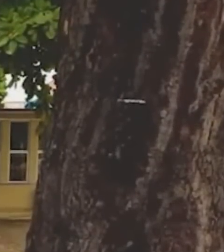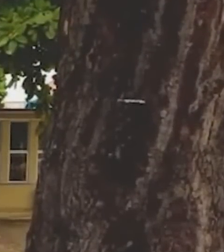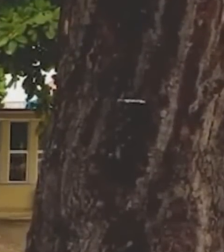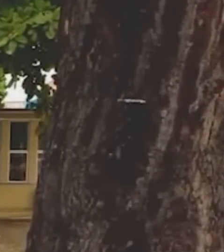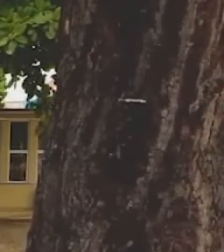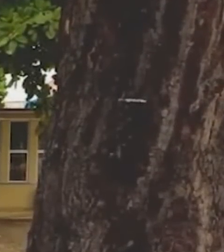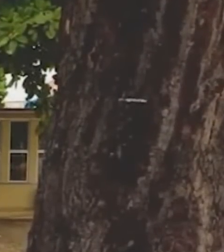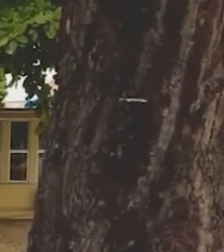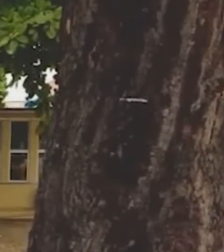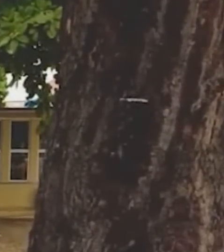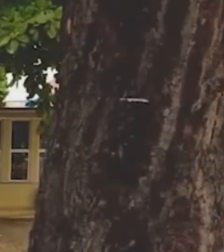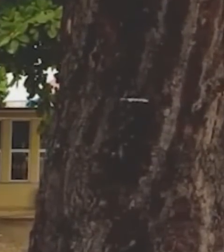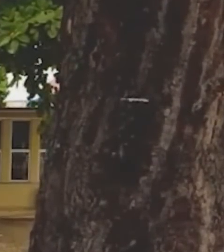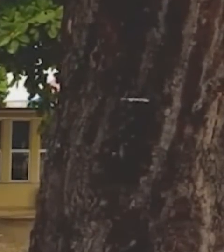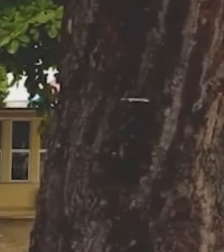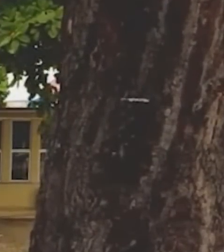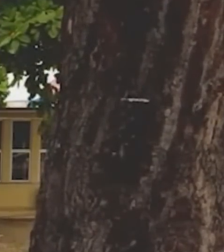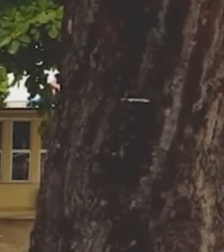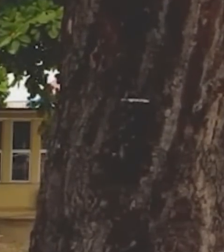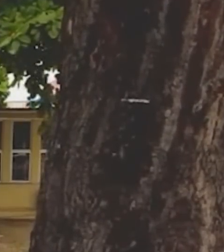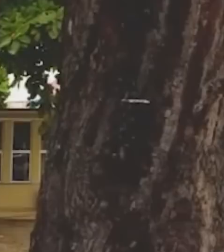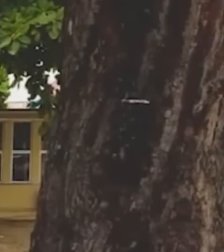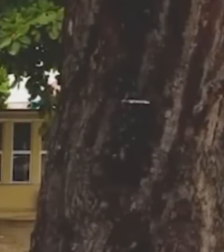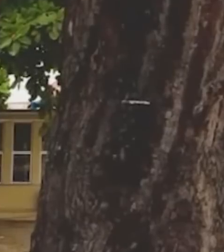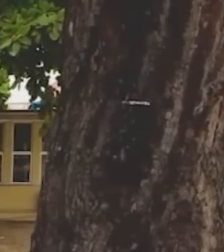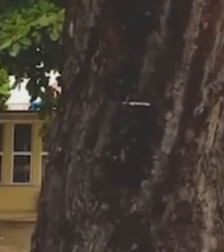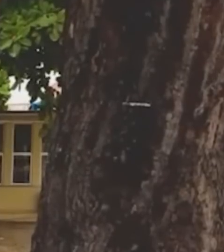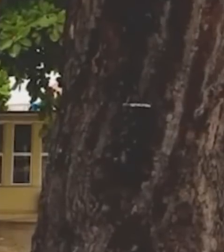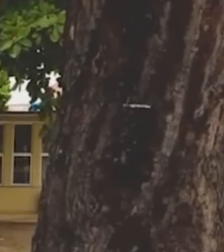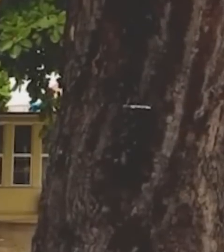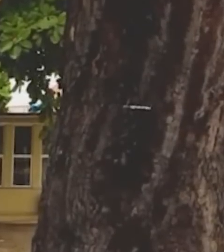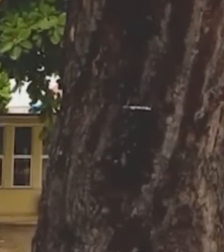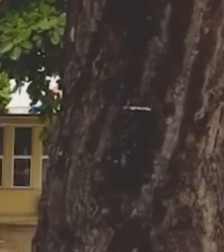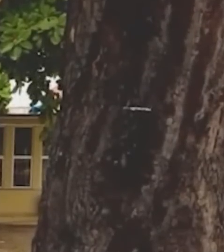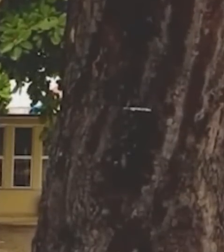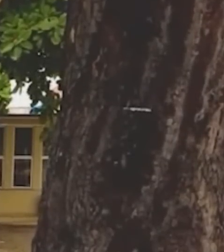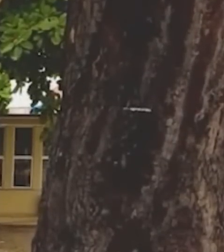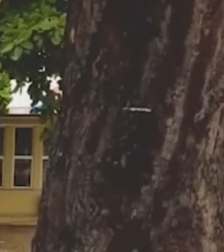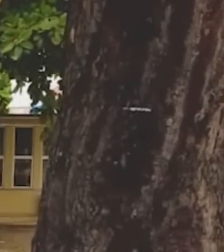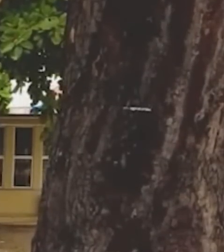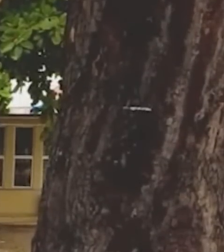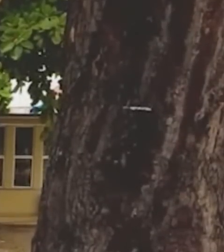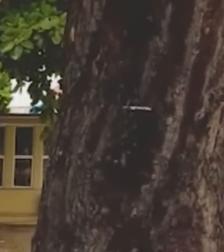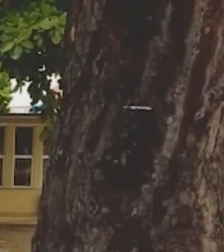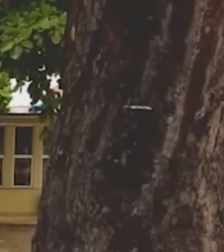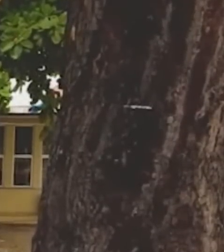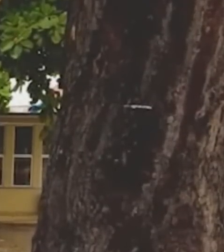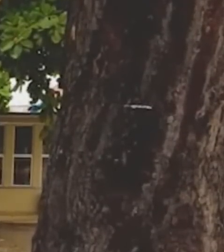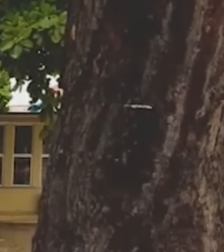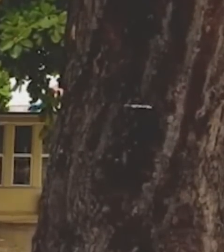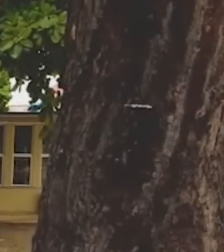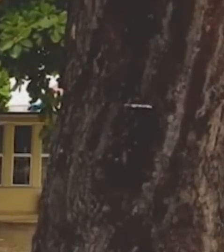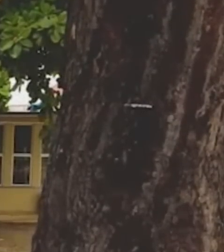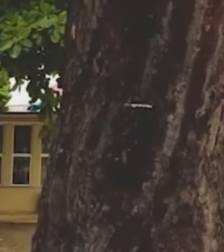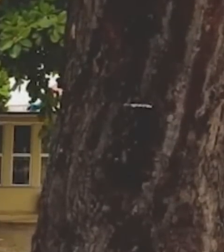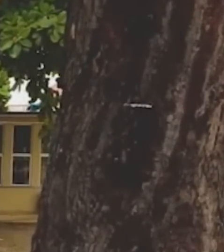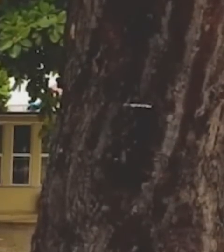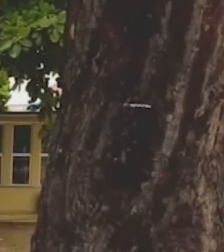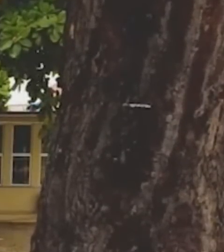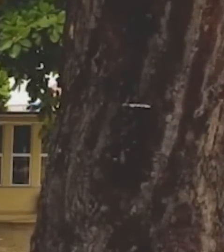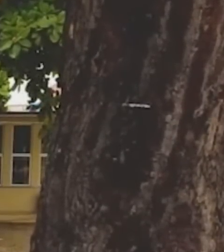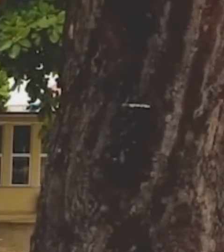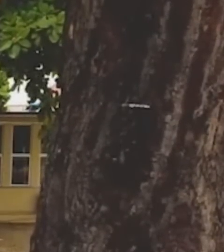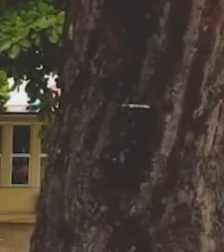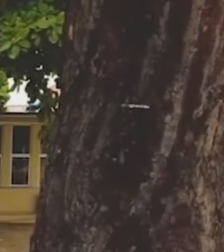I say regular patients, I mean patients who are not suspected of having COVID-19, but we have seen a significant increase in the amount